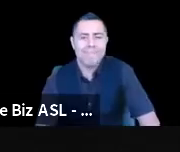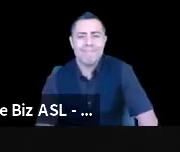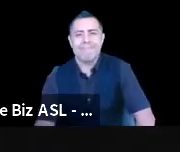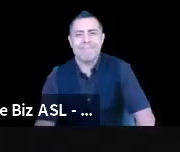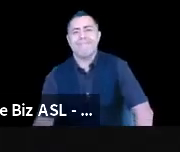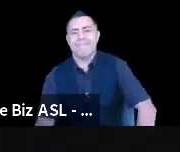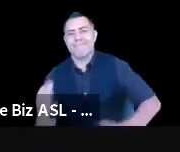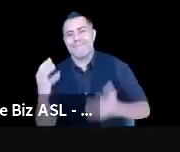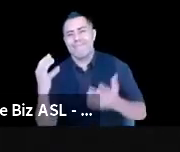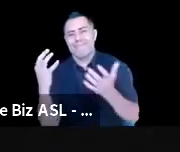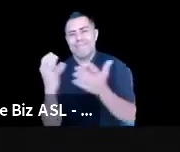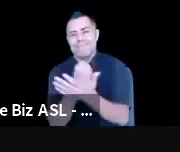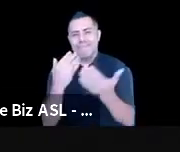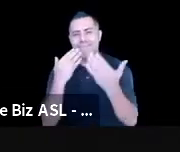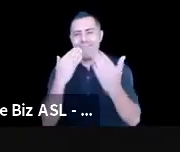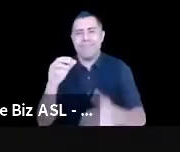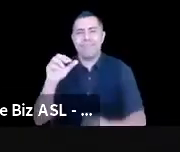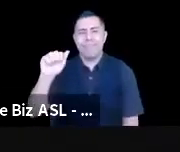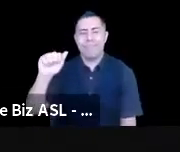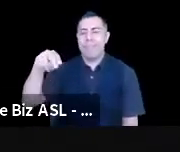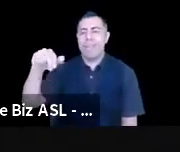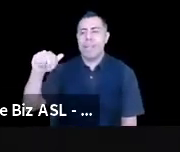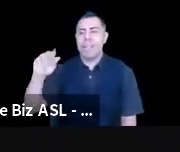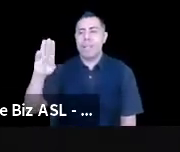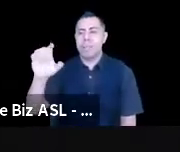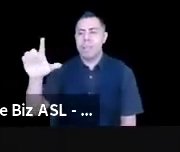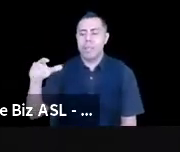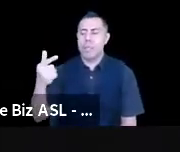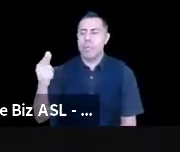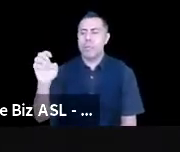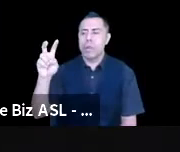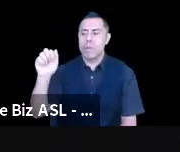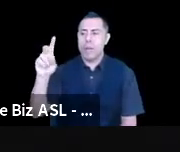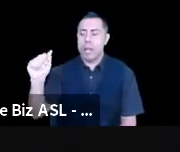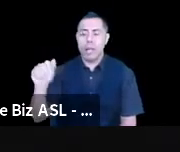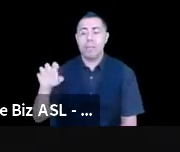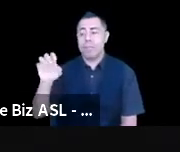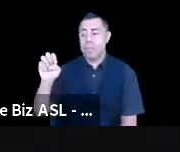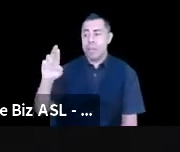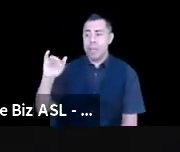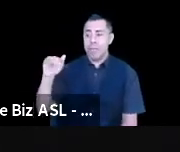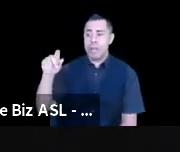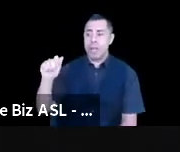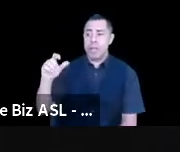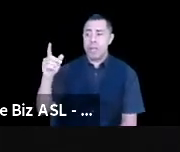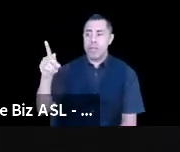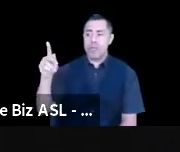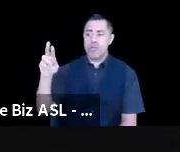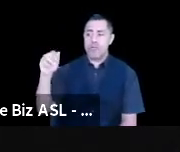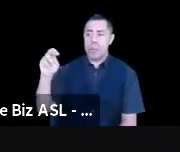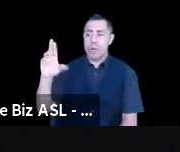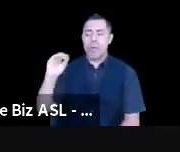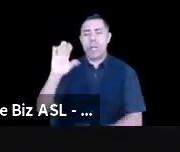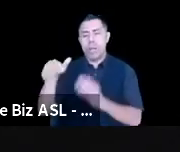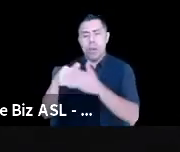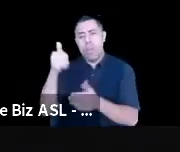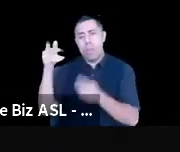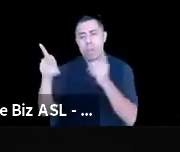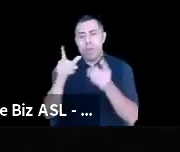I want to thank Annabelle Guevara and Erica Kramer and everyone else that contributed their messages for their efforts in making that